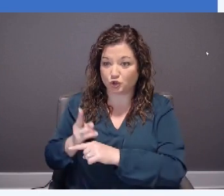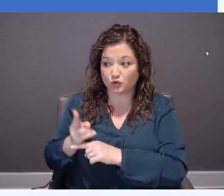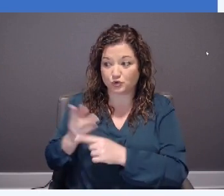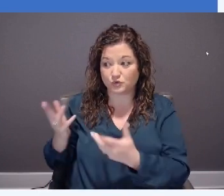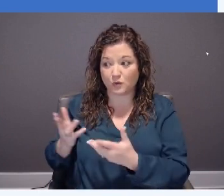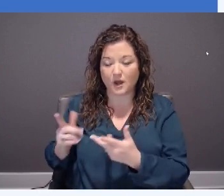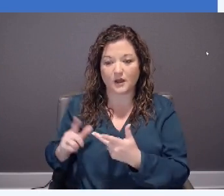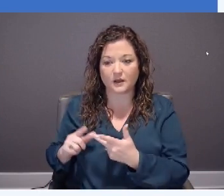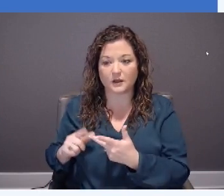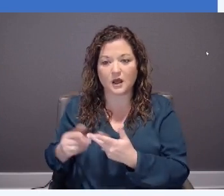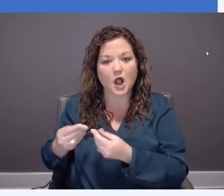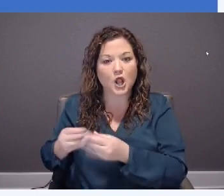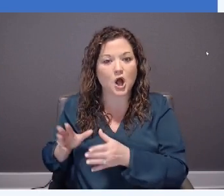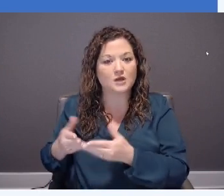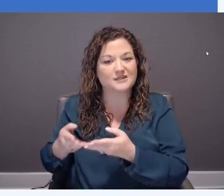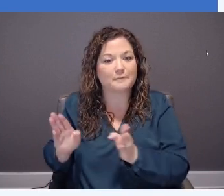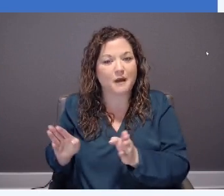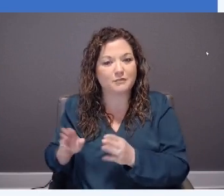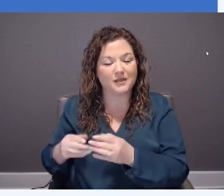sector revenue,